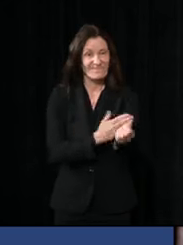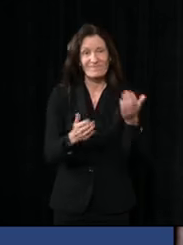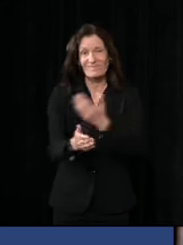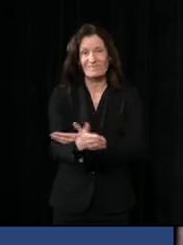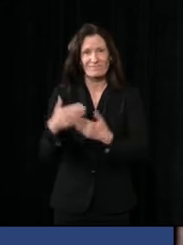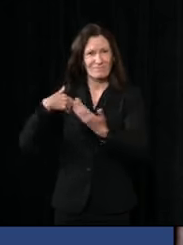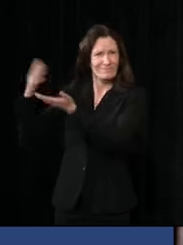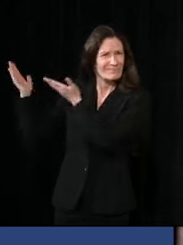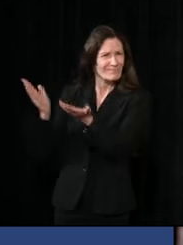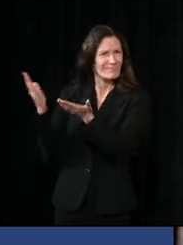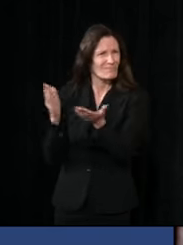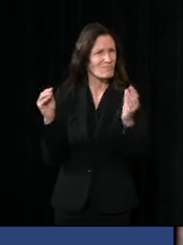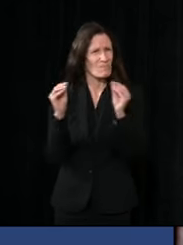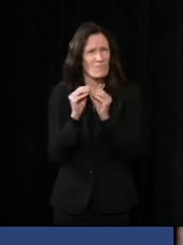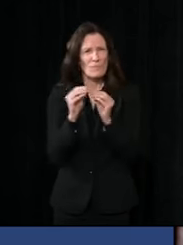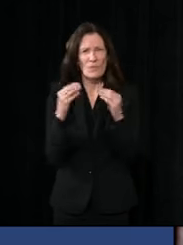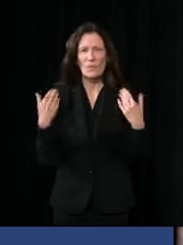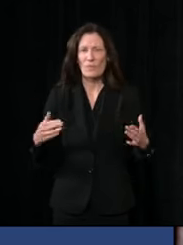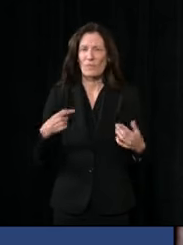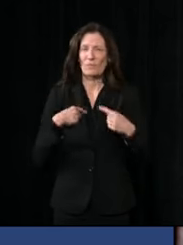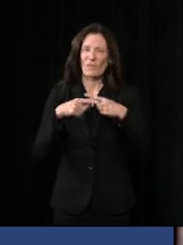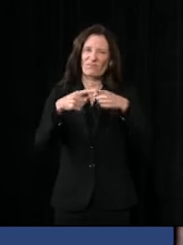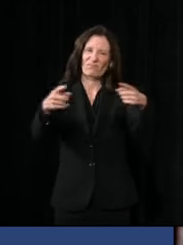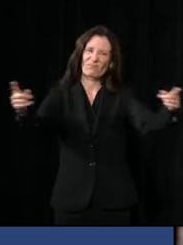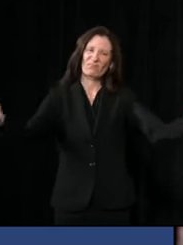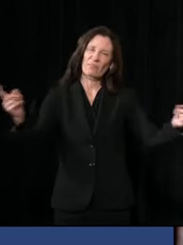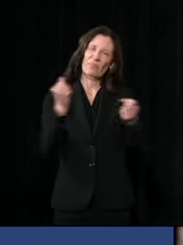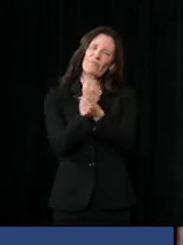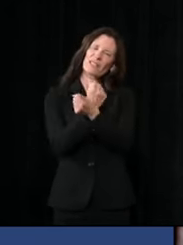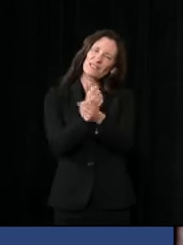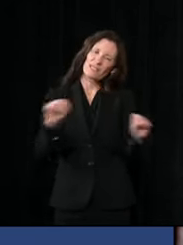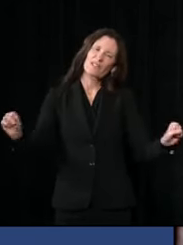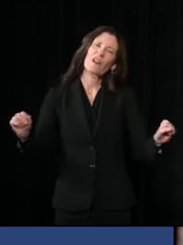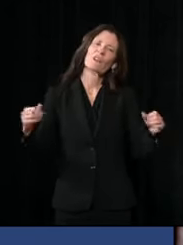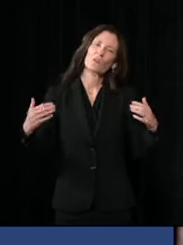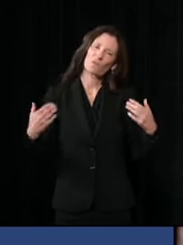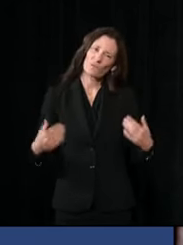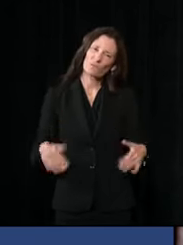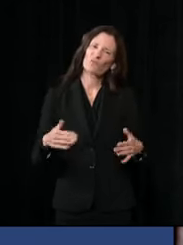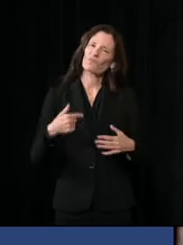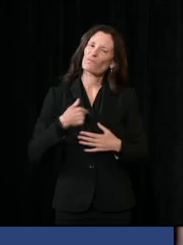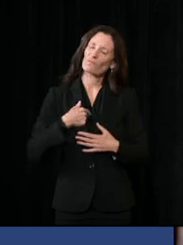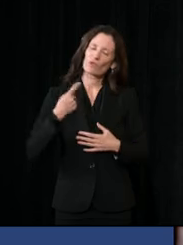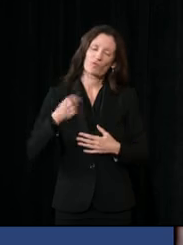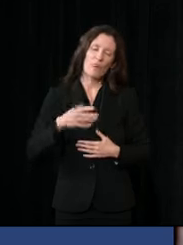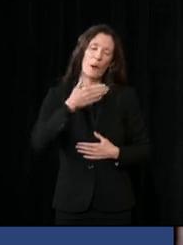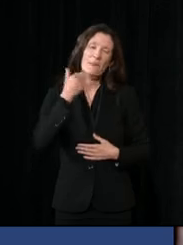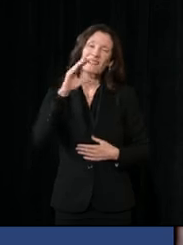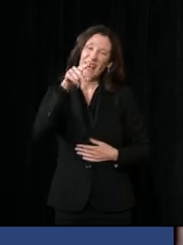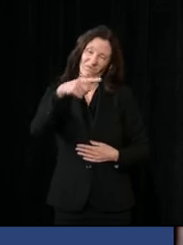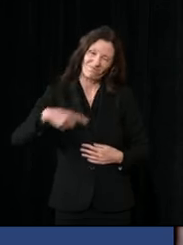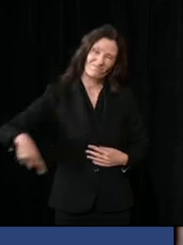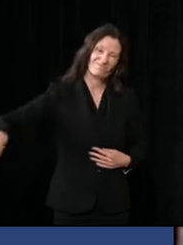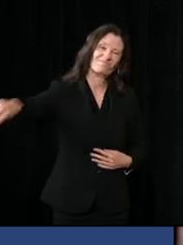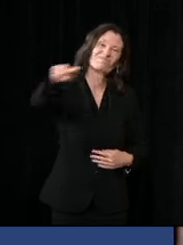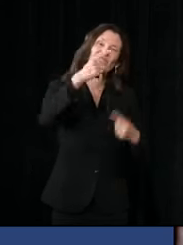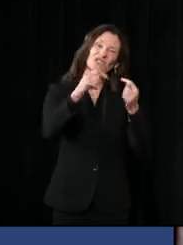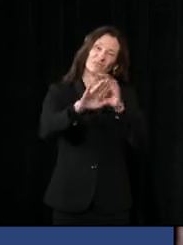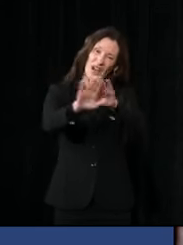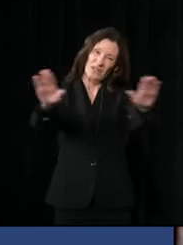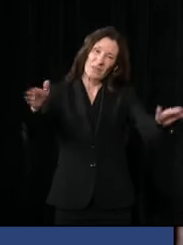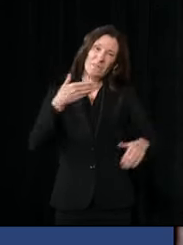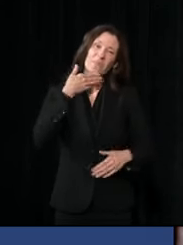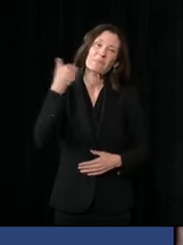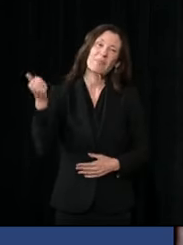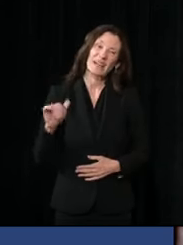efforts. We've done our best to provide relief, and we need to start talking about reopening.